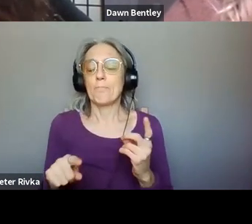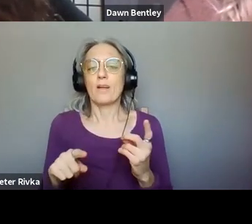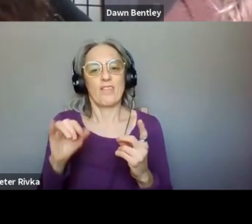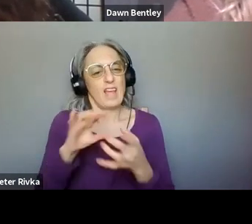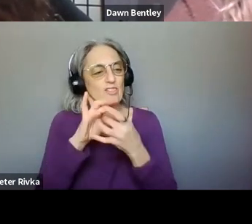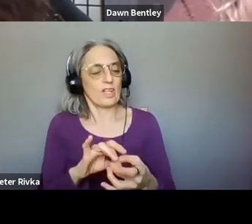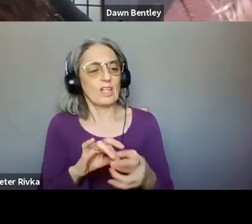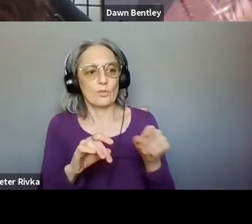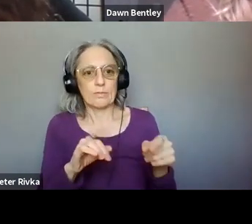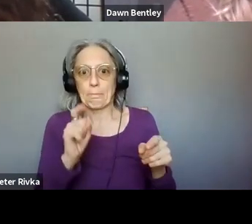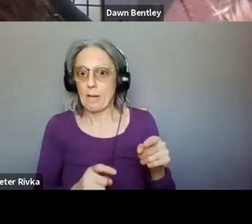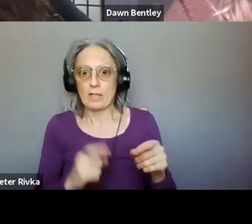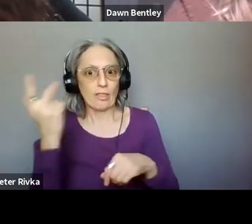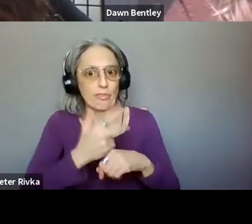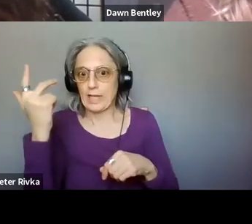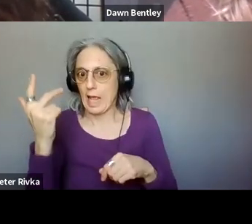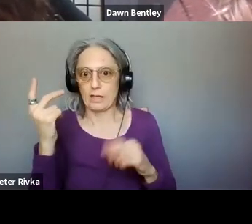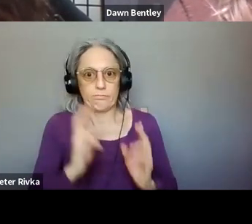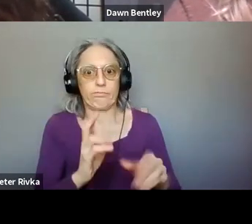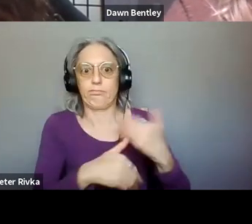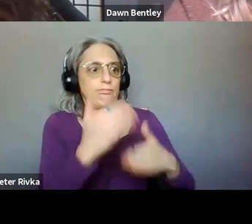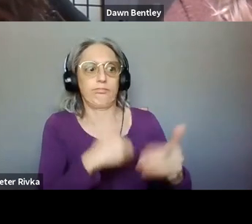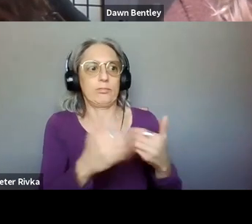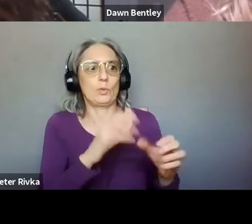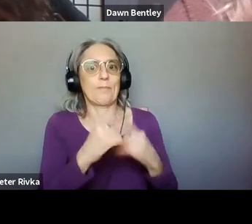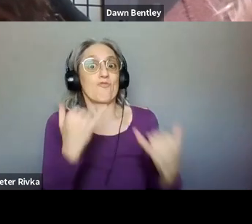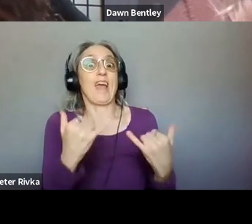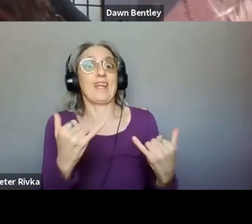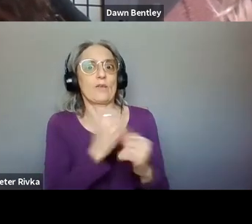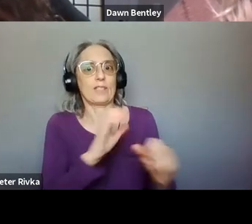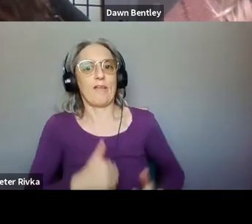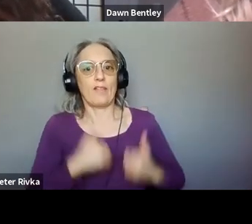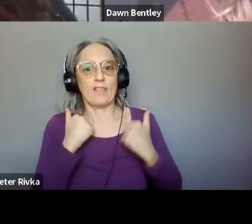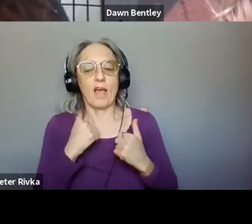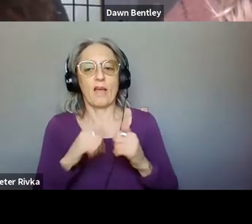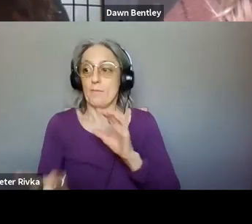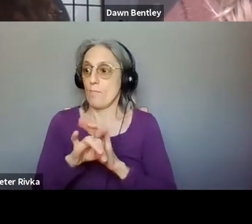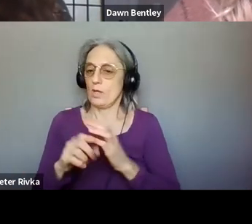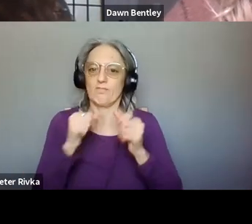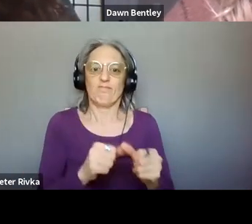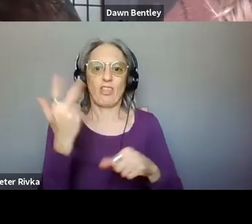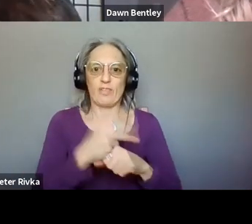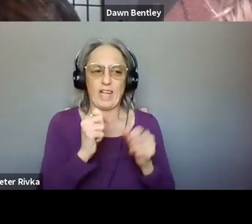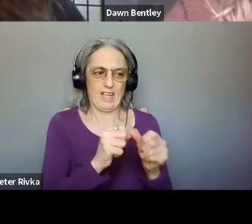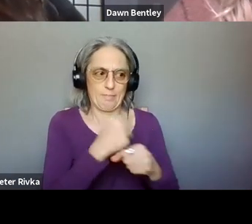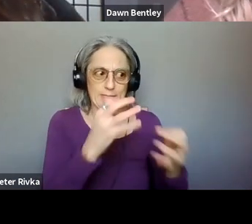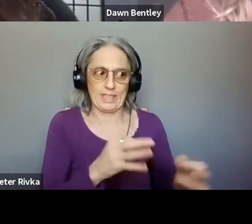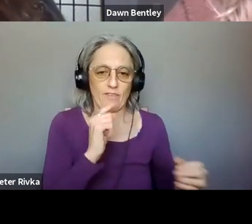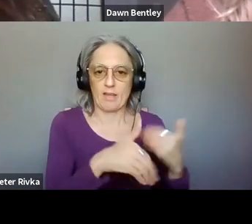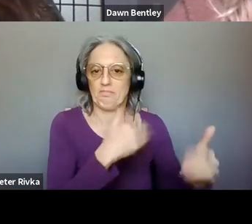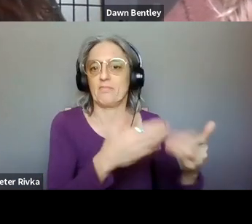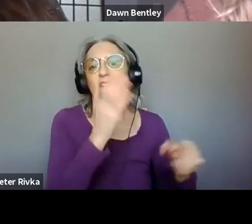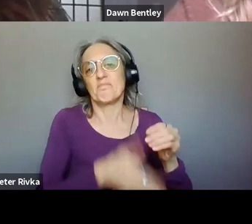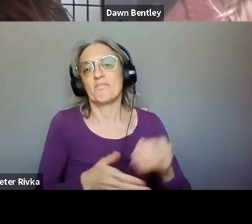72 hours to save that person's life or great bodily harm. And you run into those, Maggie? Yeah, we do. We